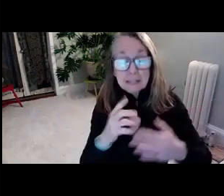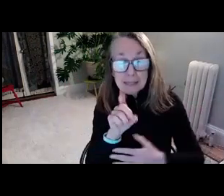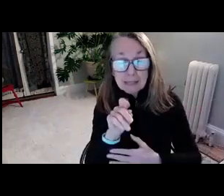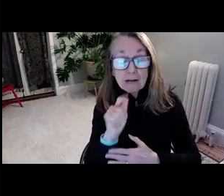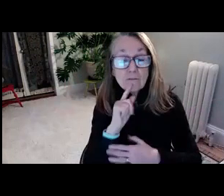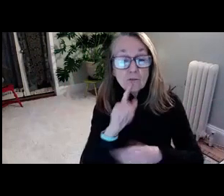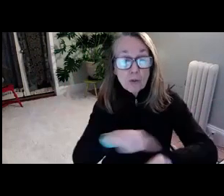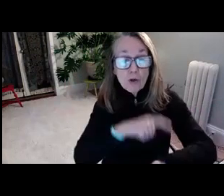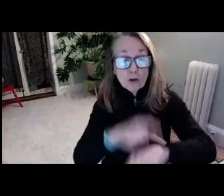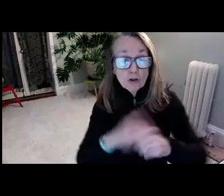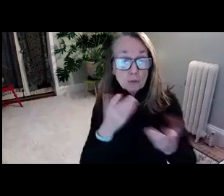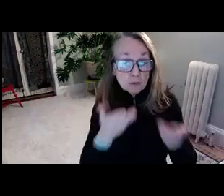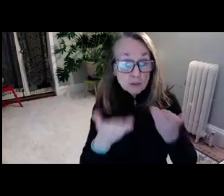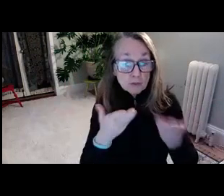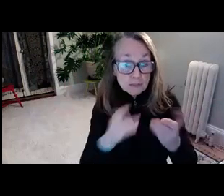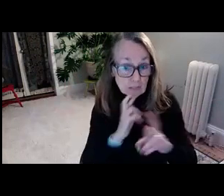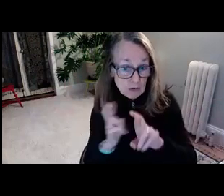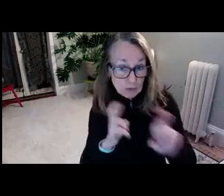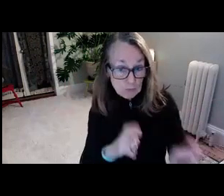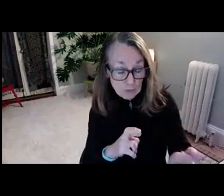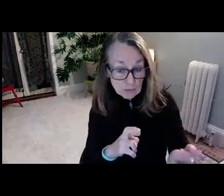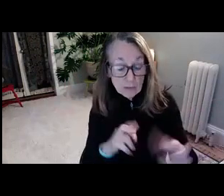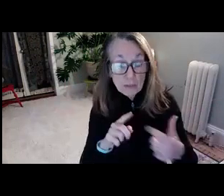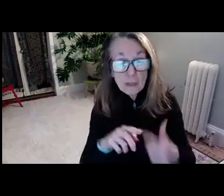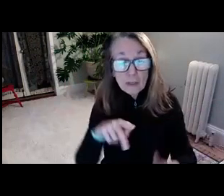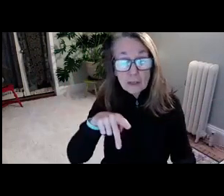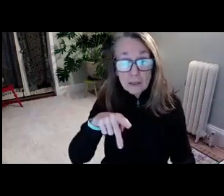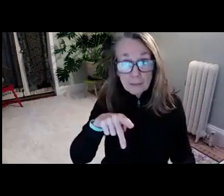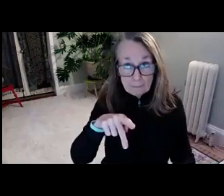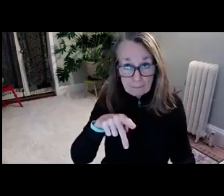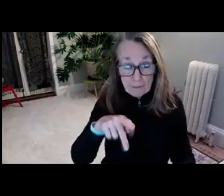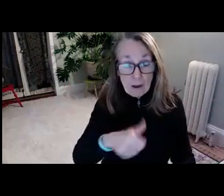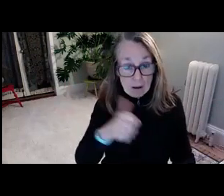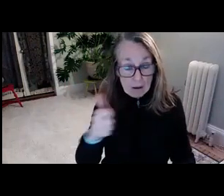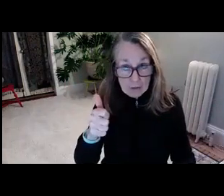supports, the PDMP,